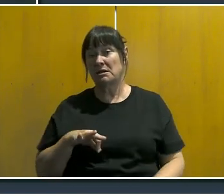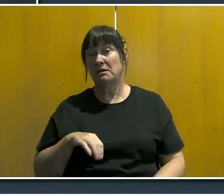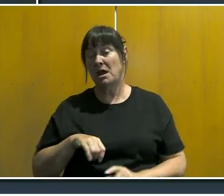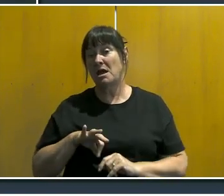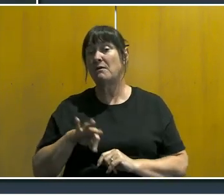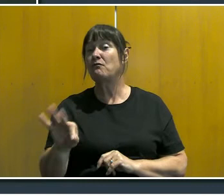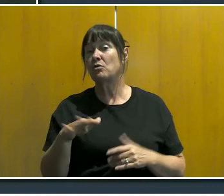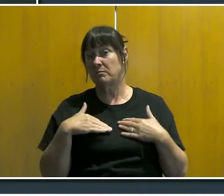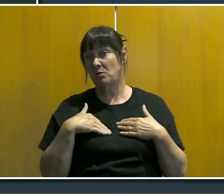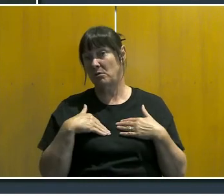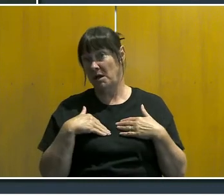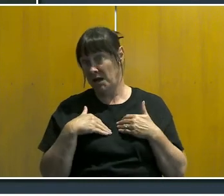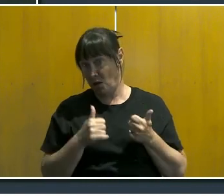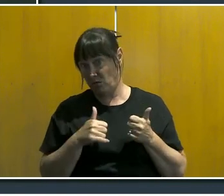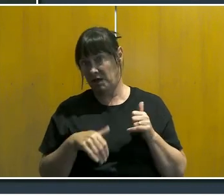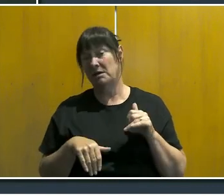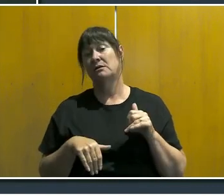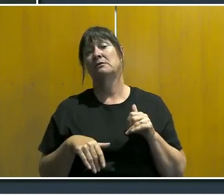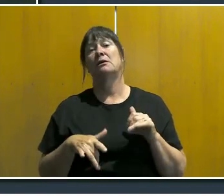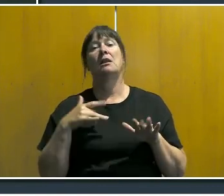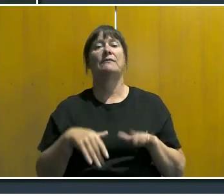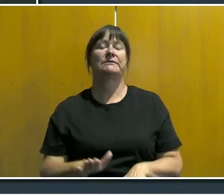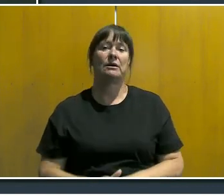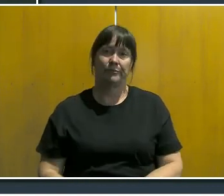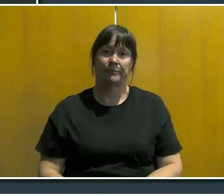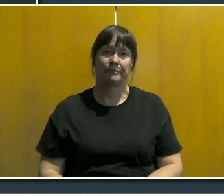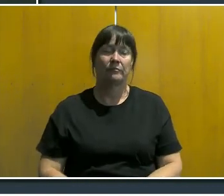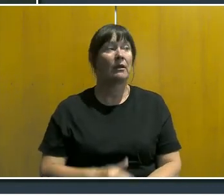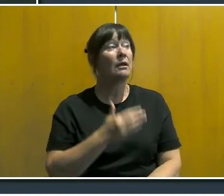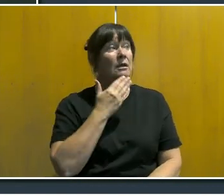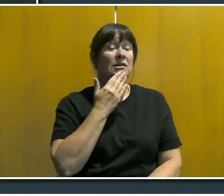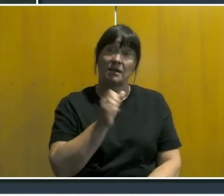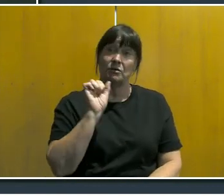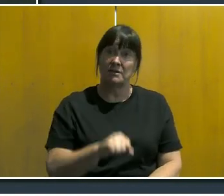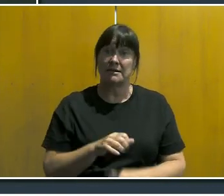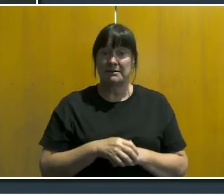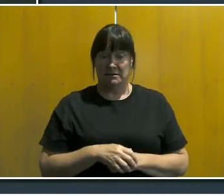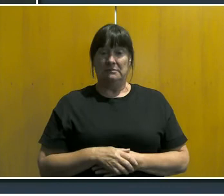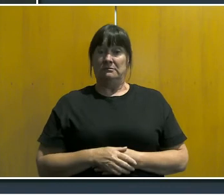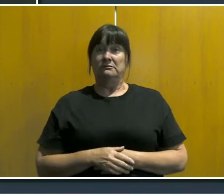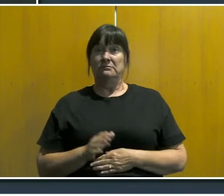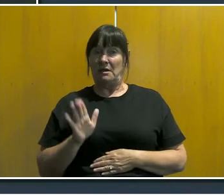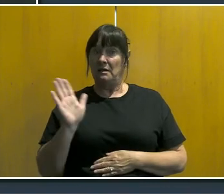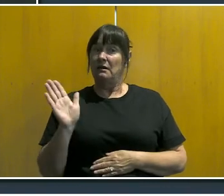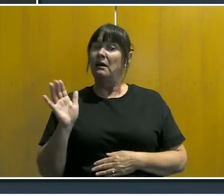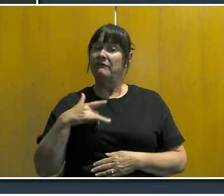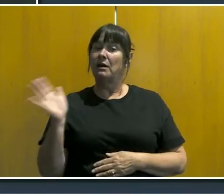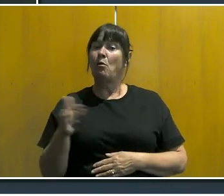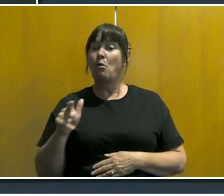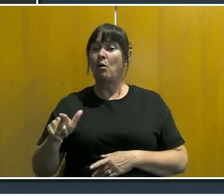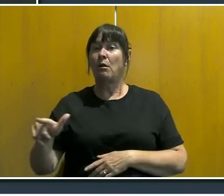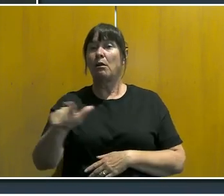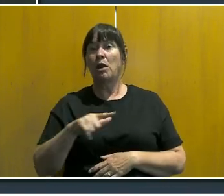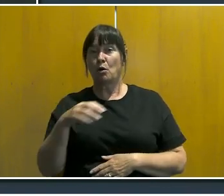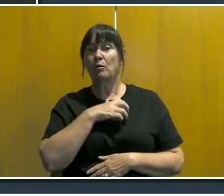Thank you, Peter. And certainly you've commented on the challenges that are facing local government across the country at the moment, which